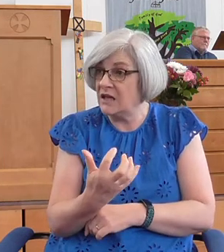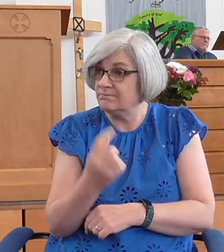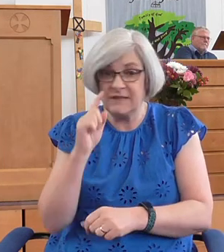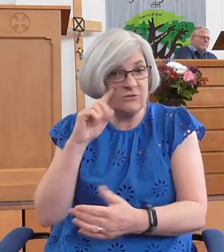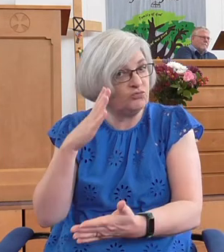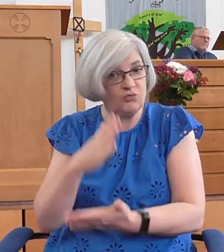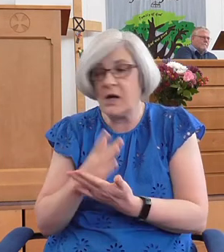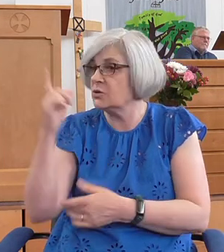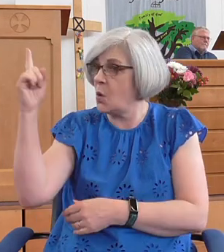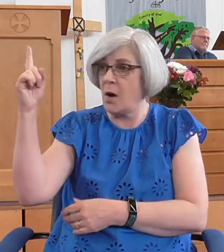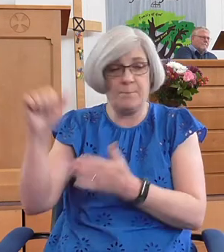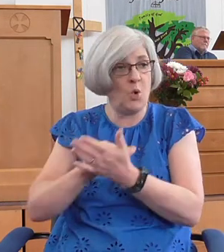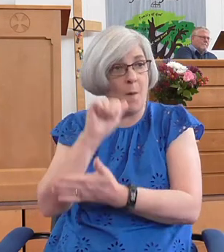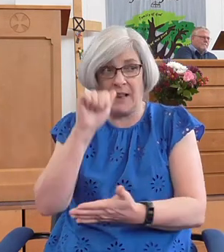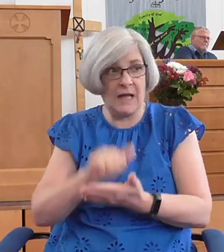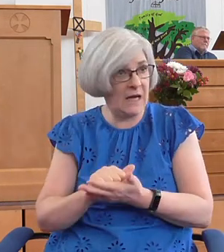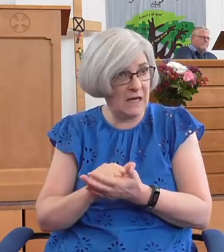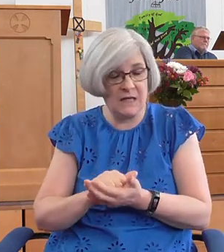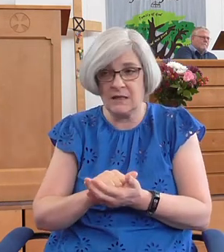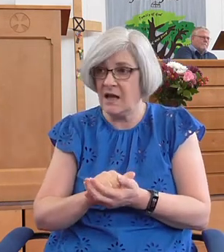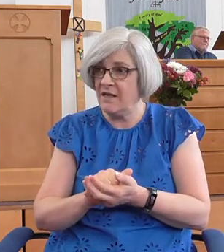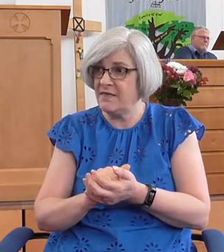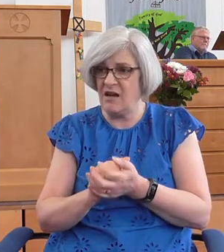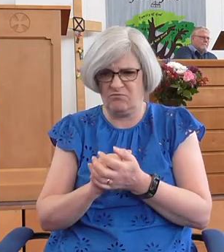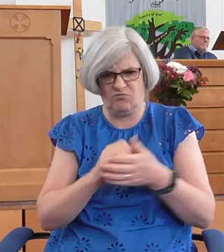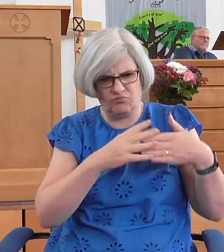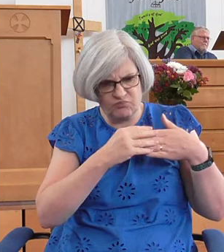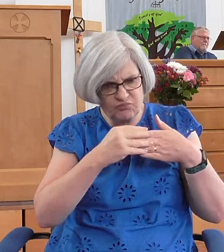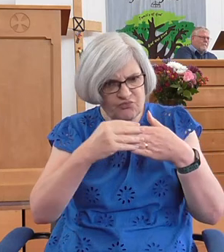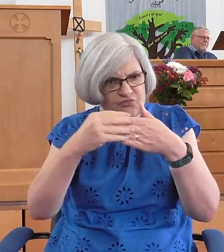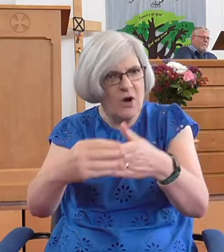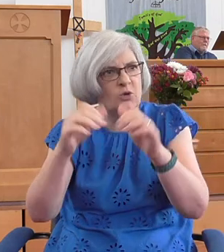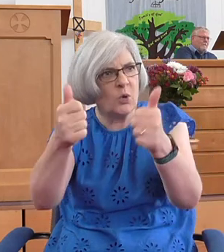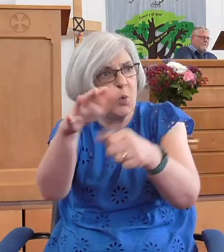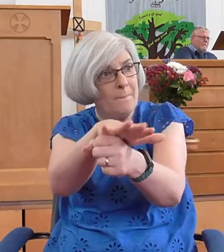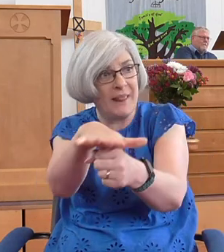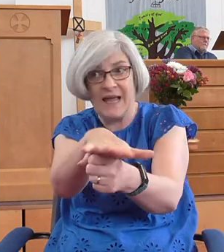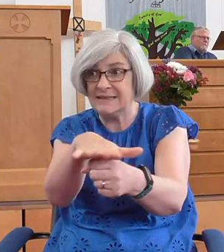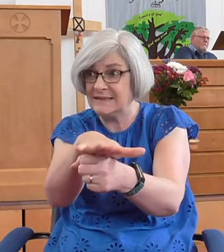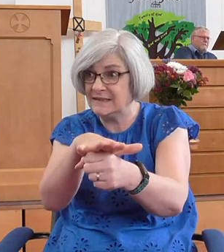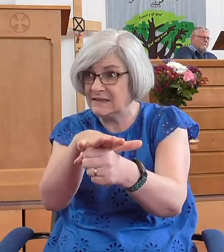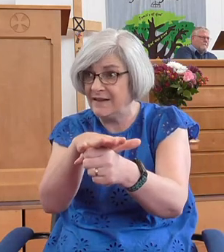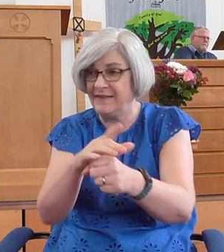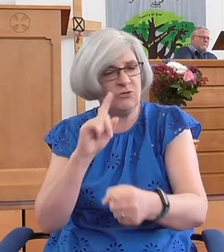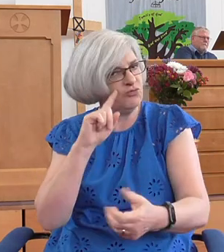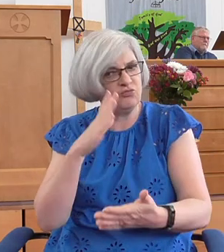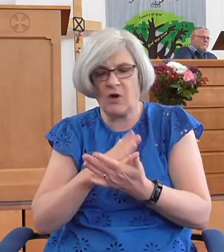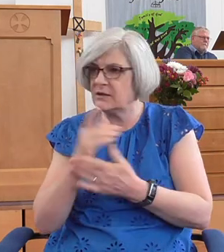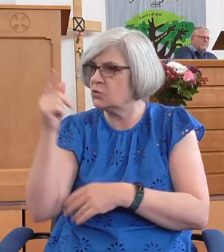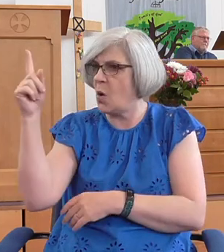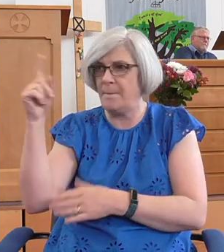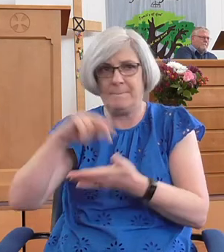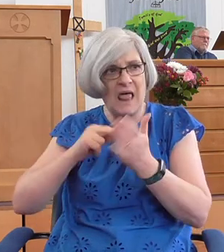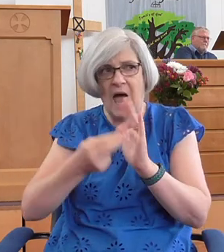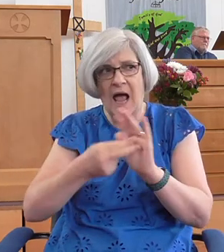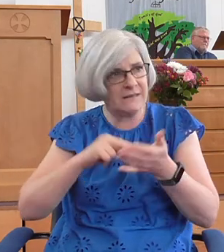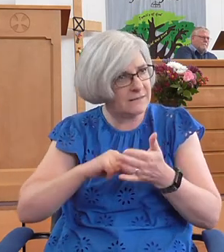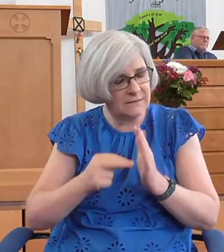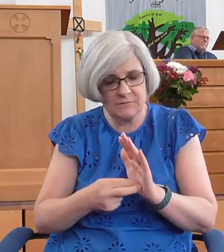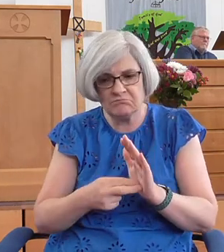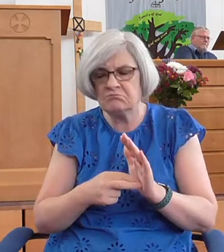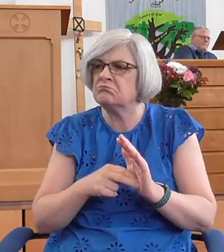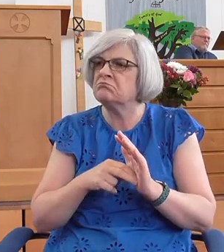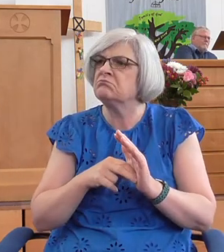God's promises to take them to a good place. They did not trust God's motives, that ultimately God wanted something